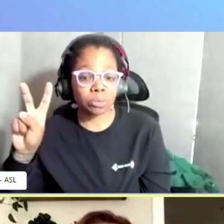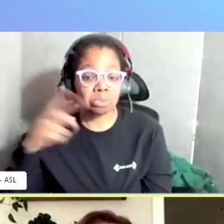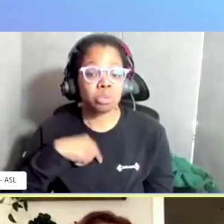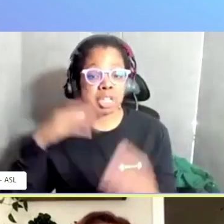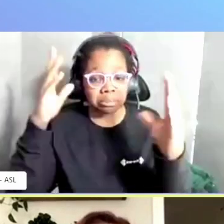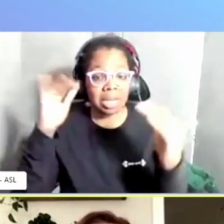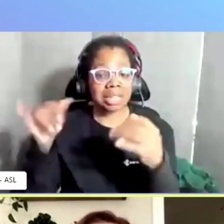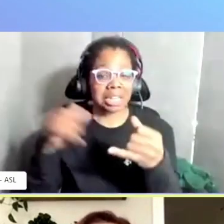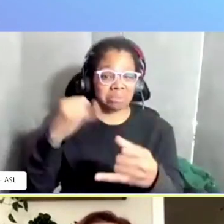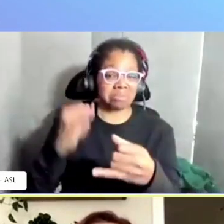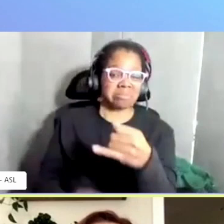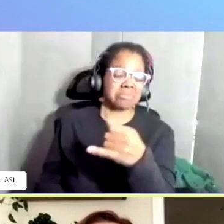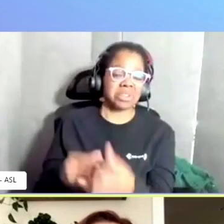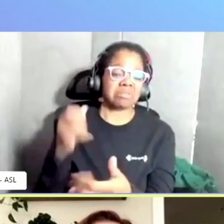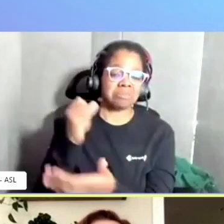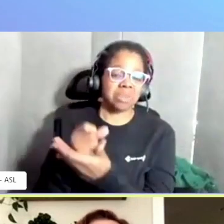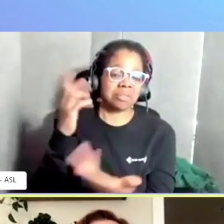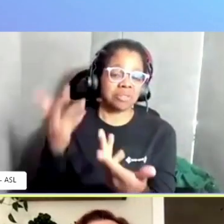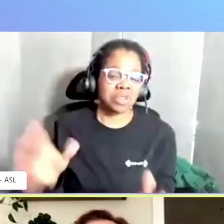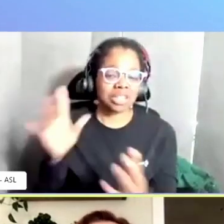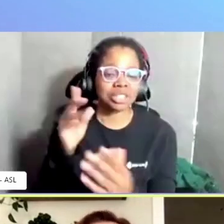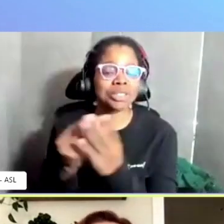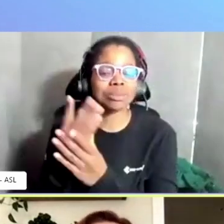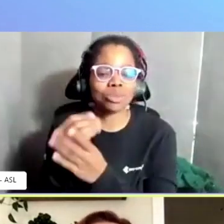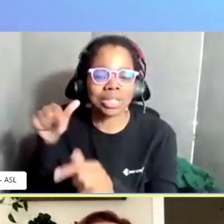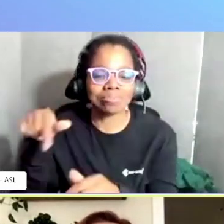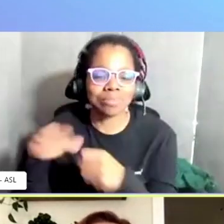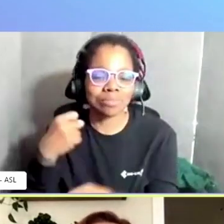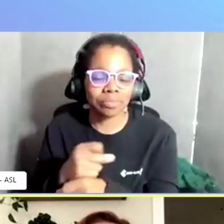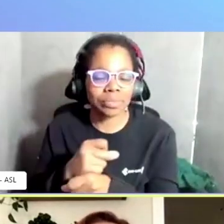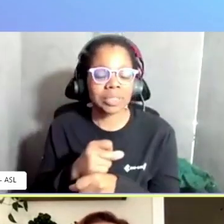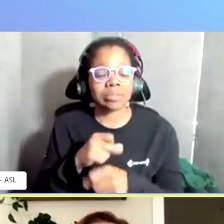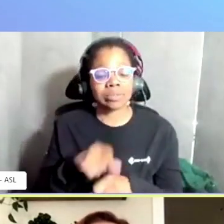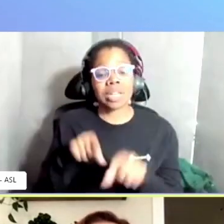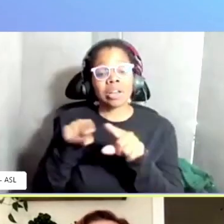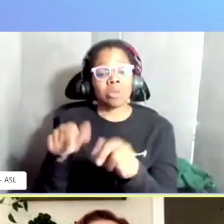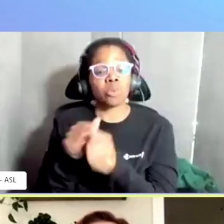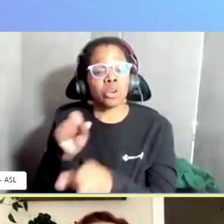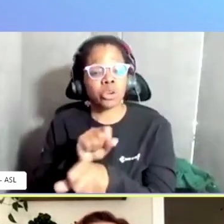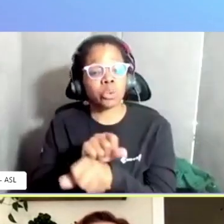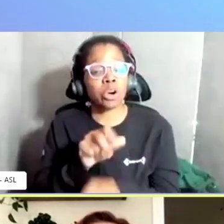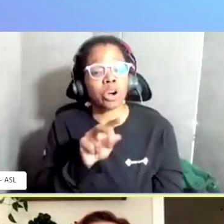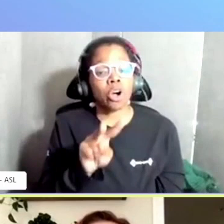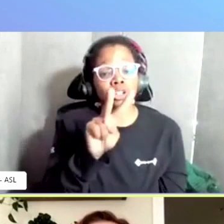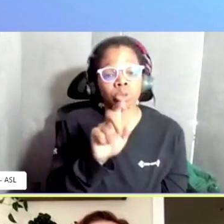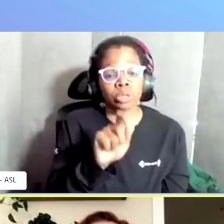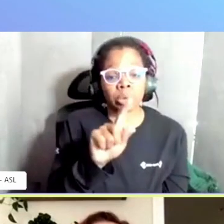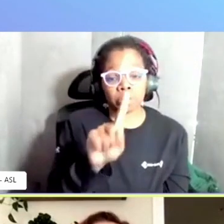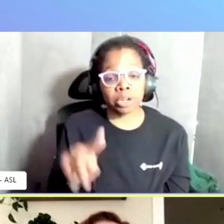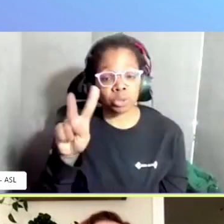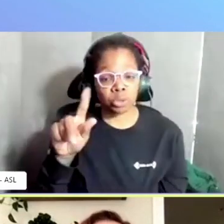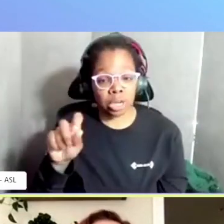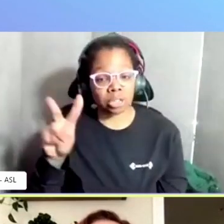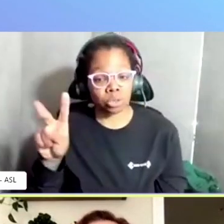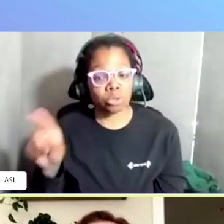that to be finalized this spring. In parallel to all of the work on WCAG 2.1 and 2.2, there has